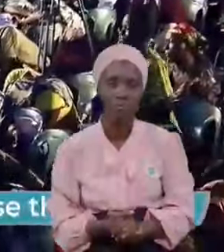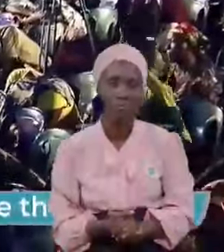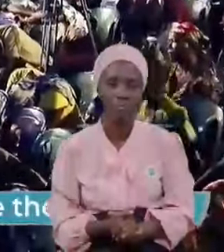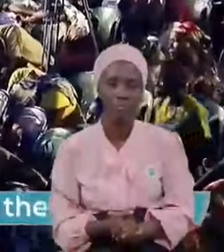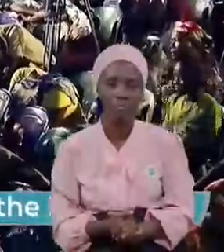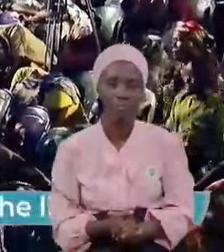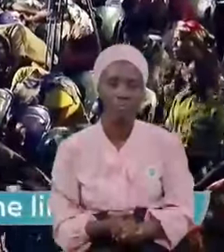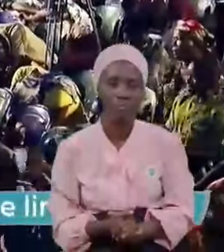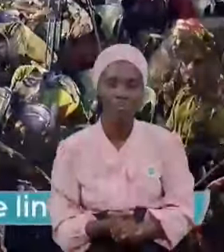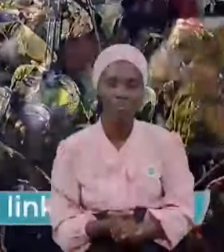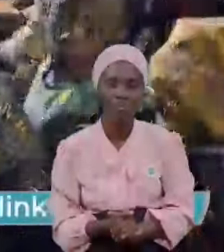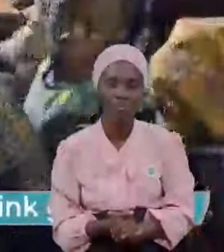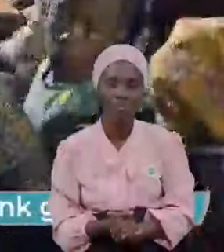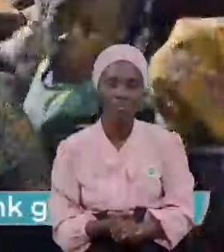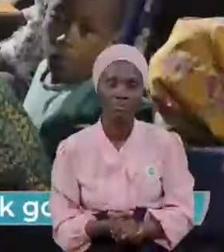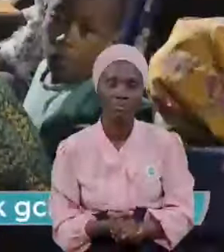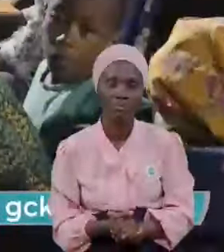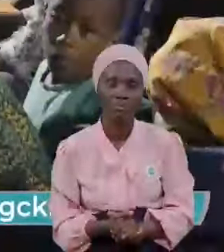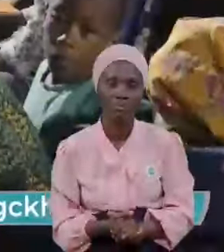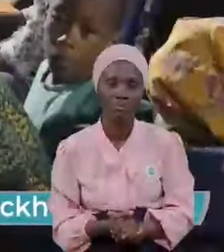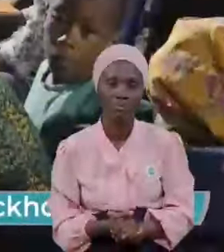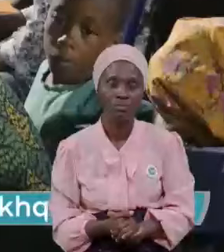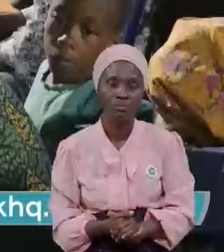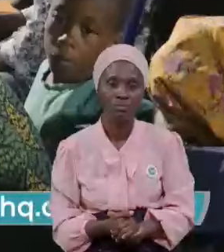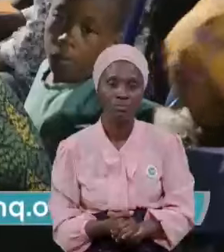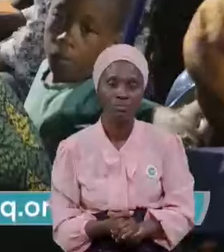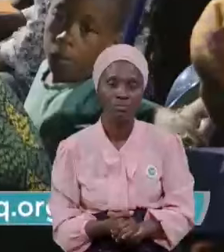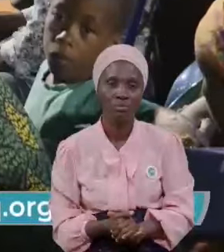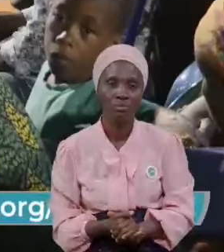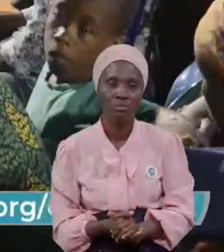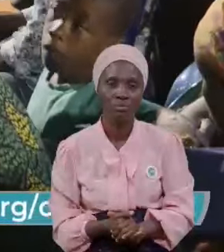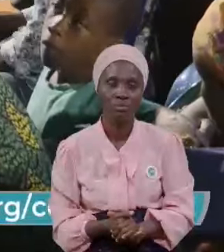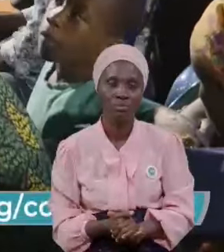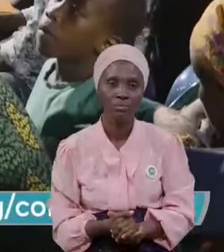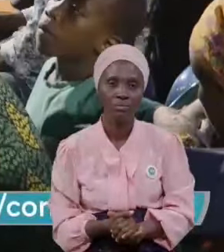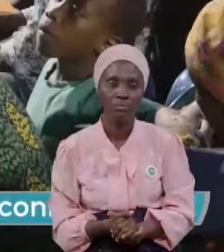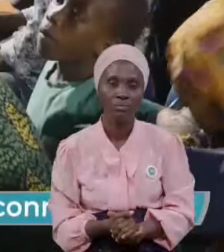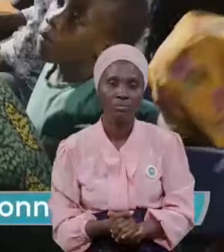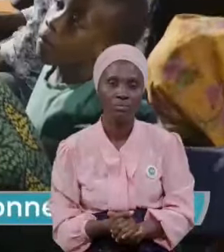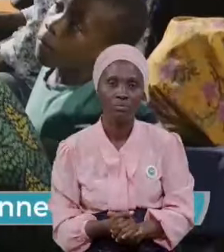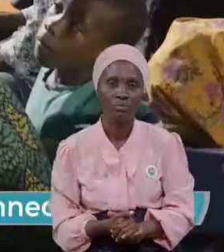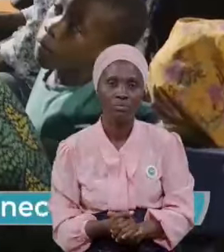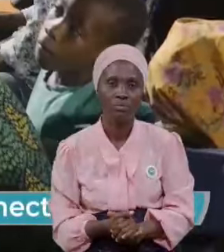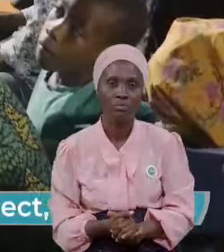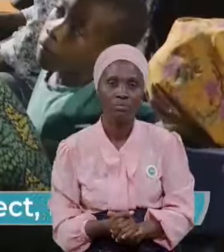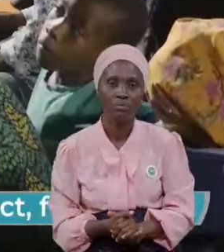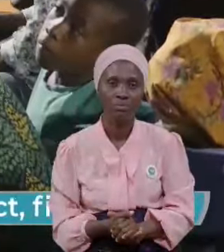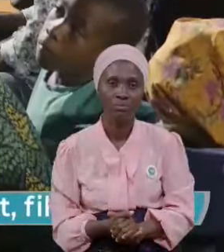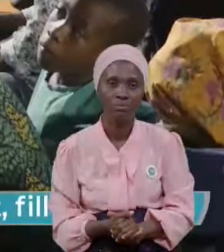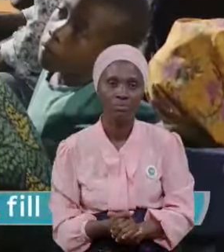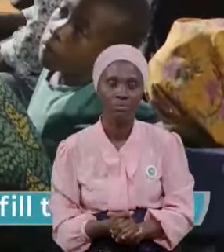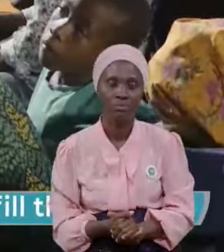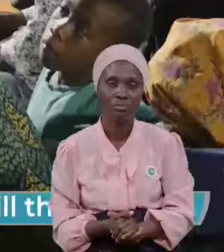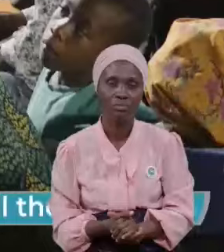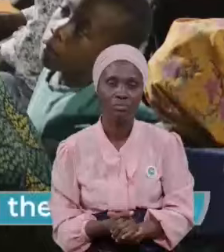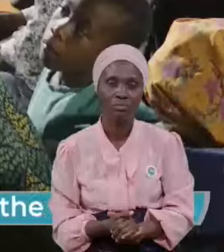Those who gave their life to Christ and you have not been attended to, please, you raise your hand and you beckon on the